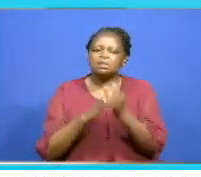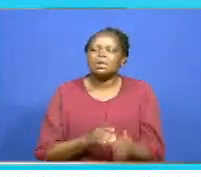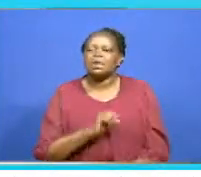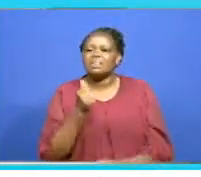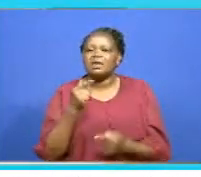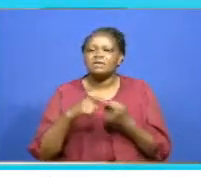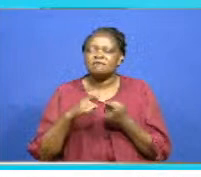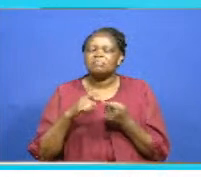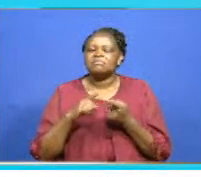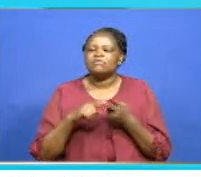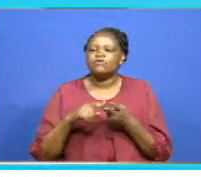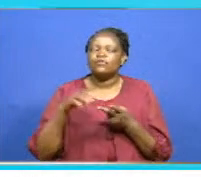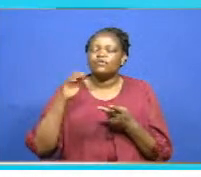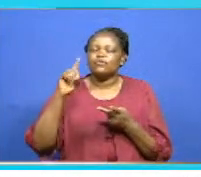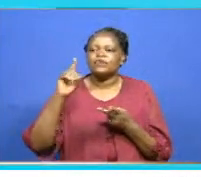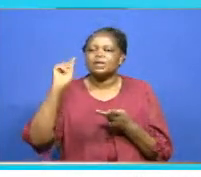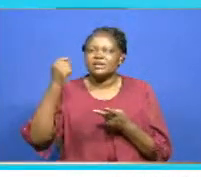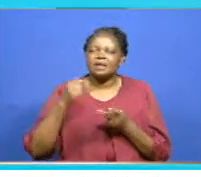Ford Kenya leader.